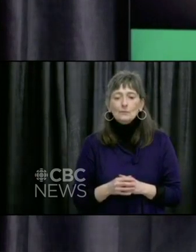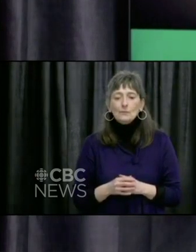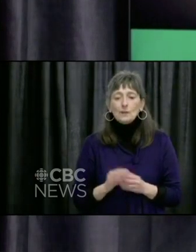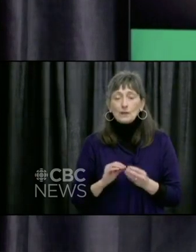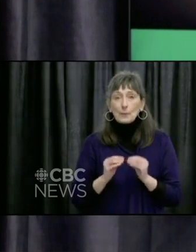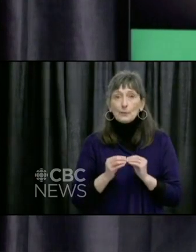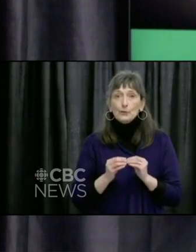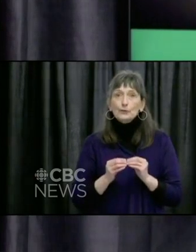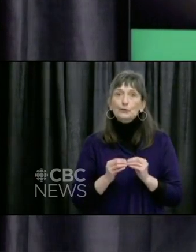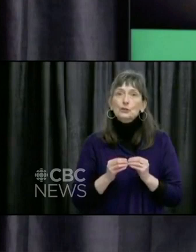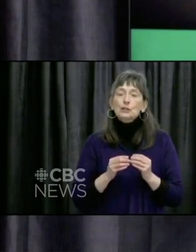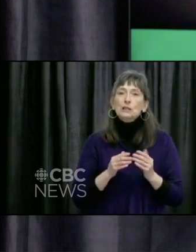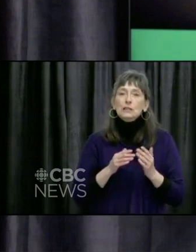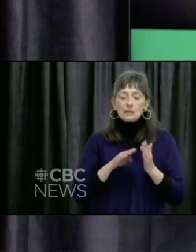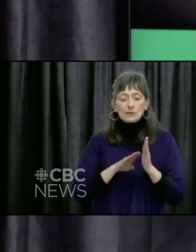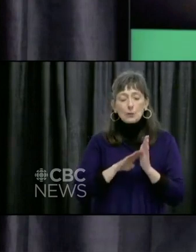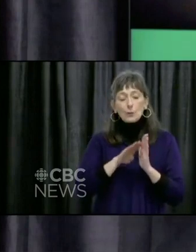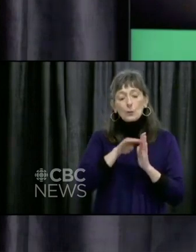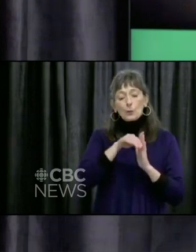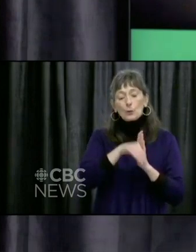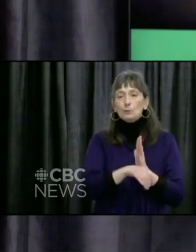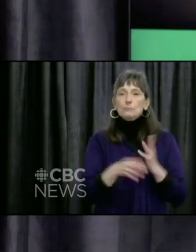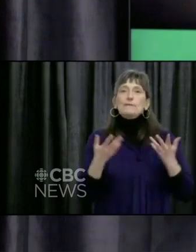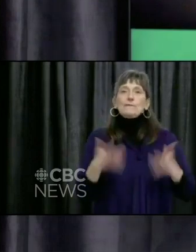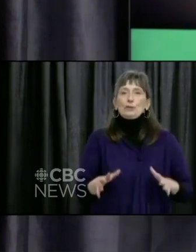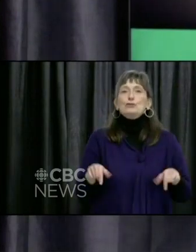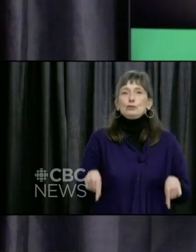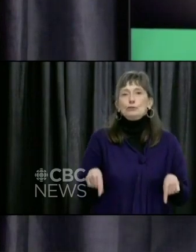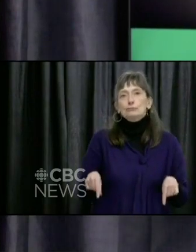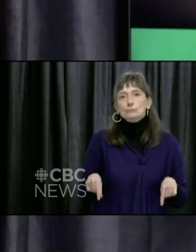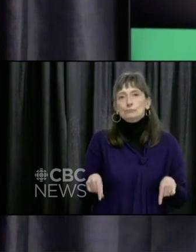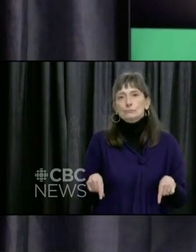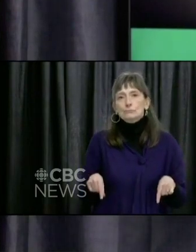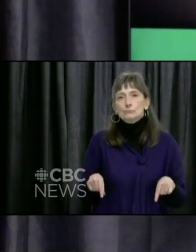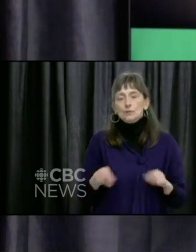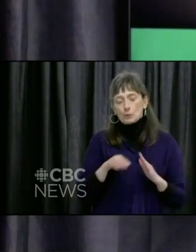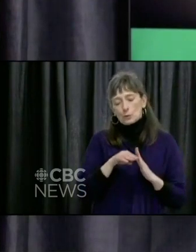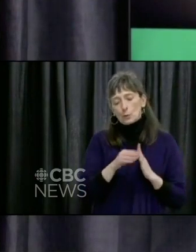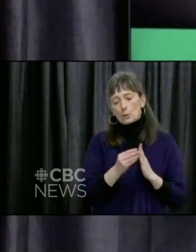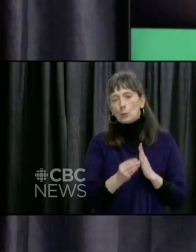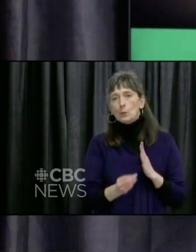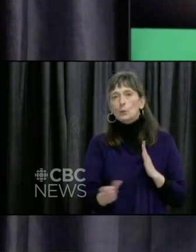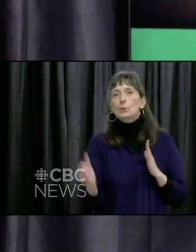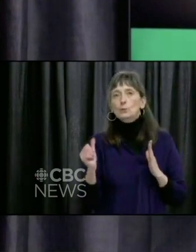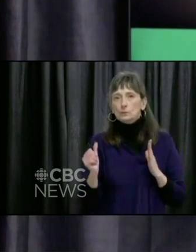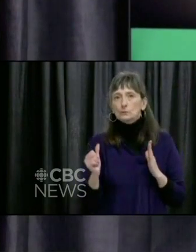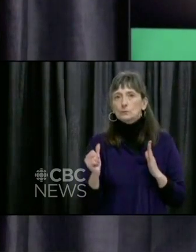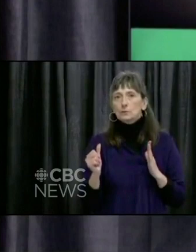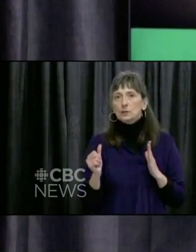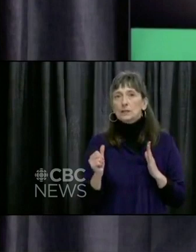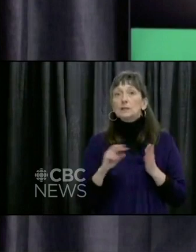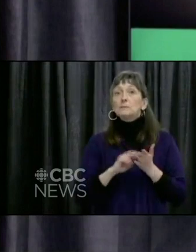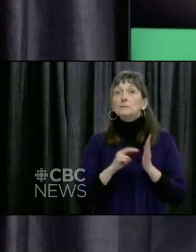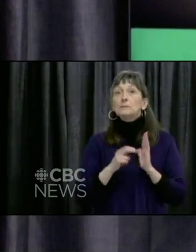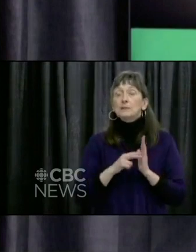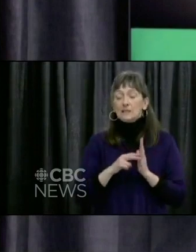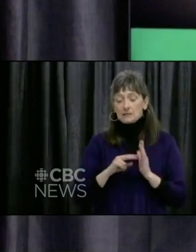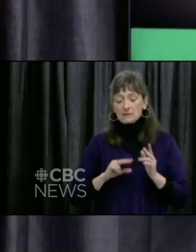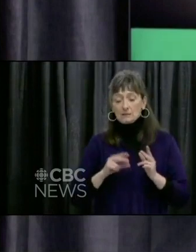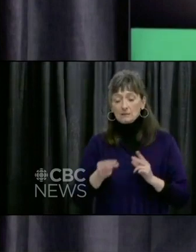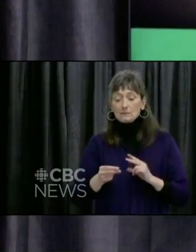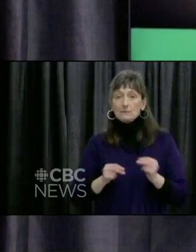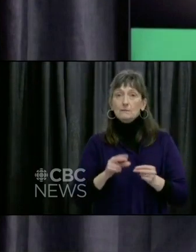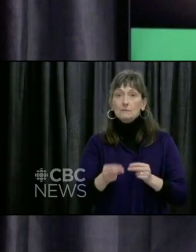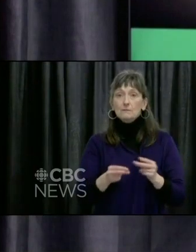first wave, the peak has actually occurred and it's starting to subside. And so the transmission metrics that are actually